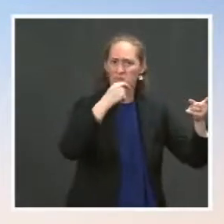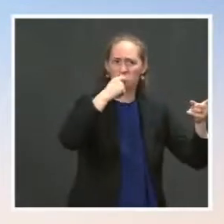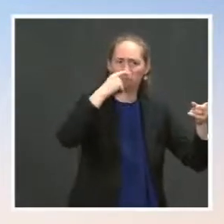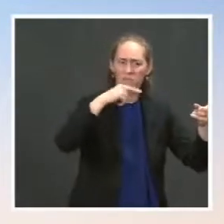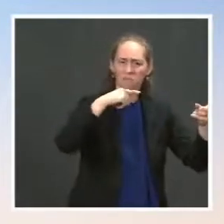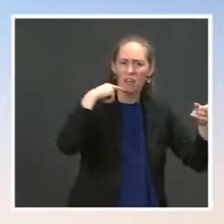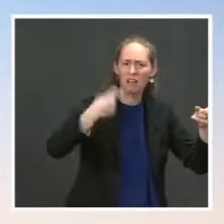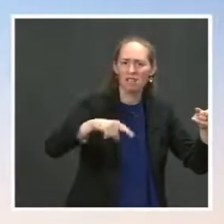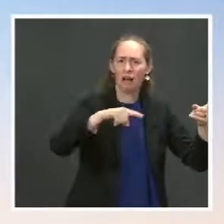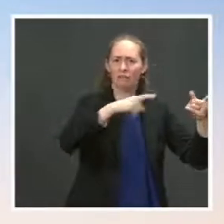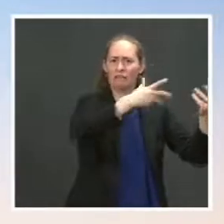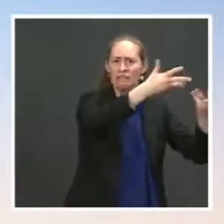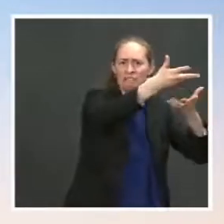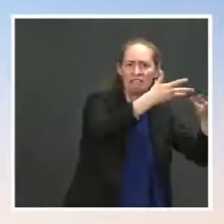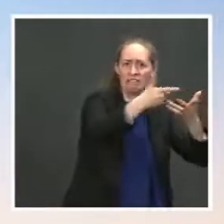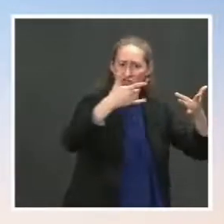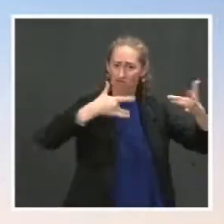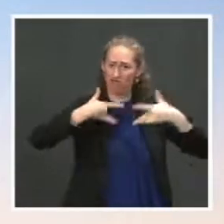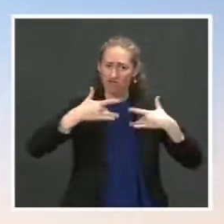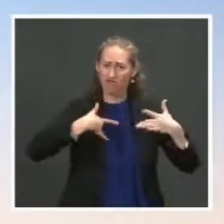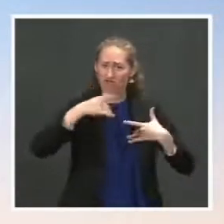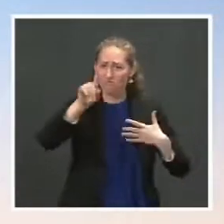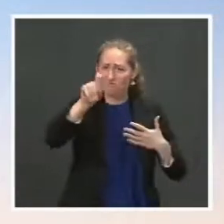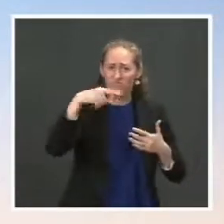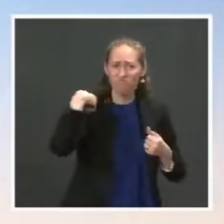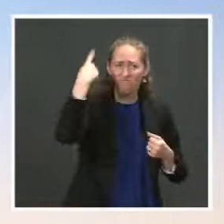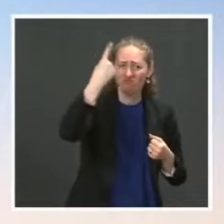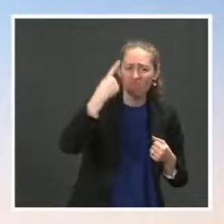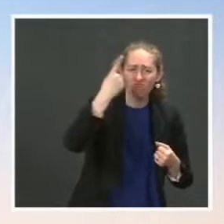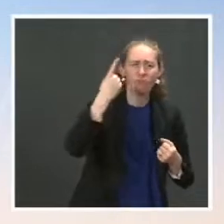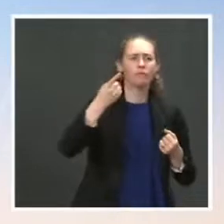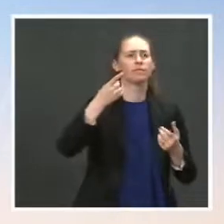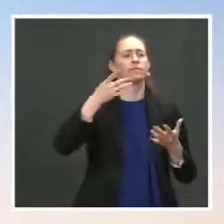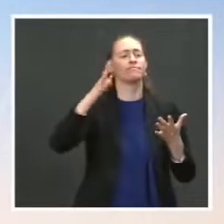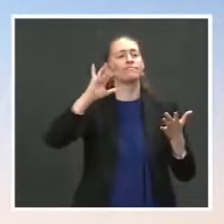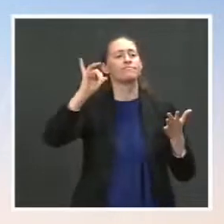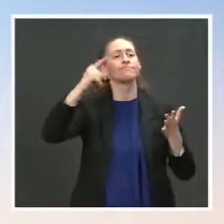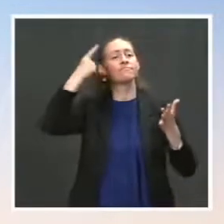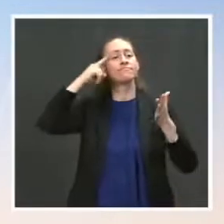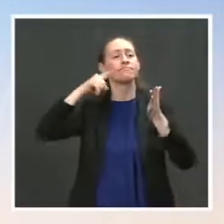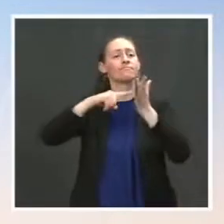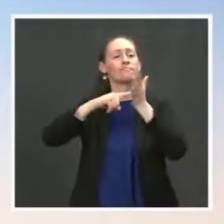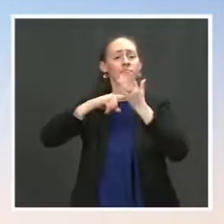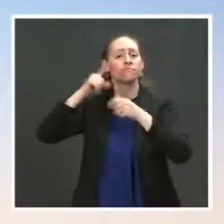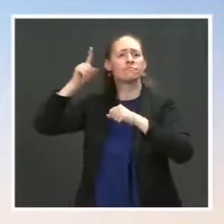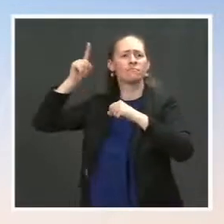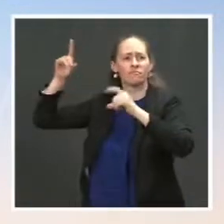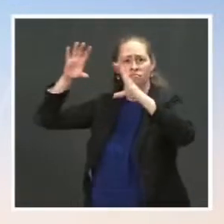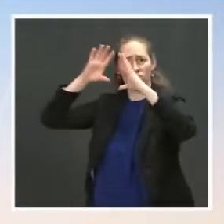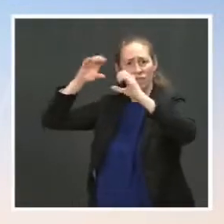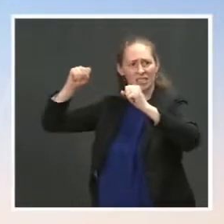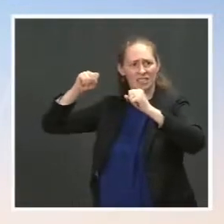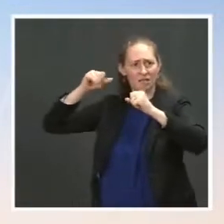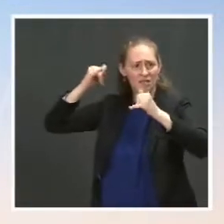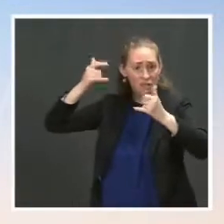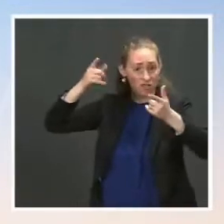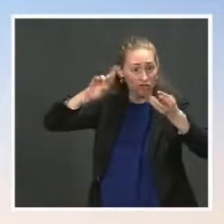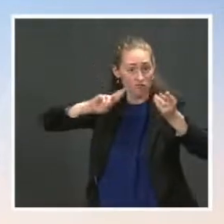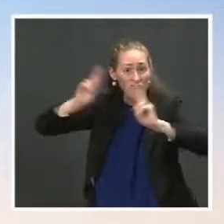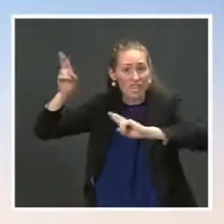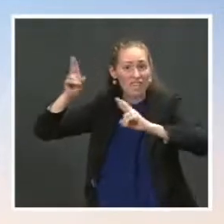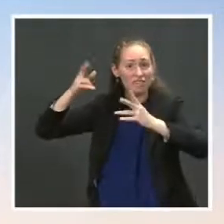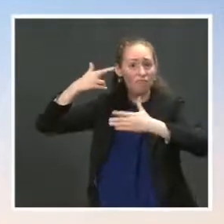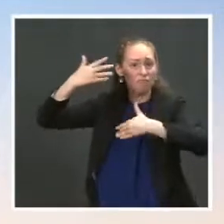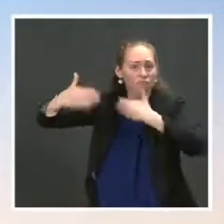is the administration, which is obviously still a new administration, ready for that? And as an example, does the administration